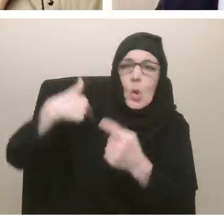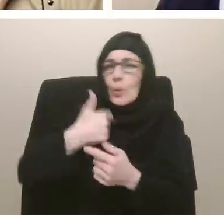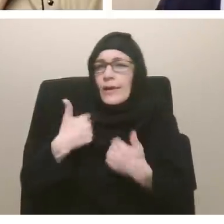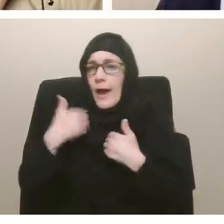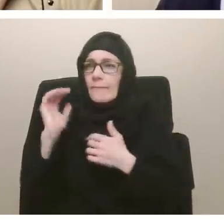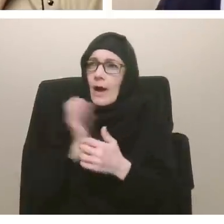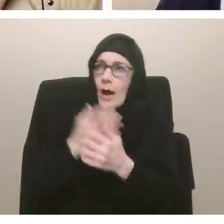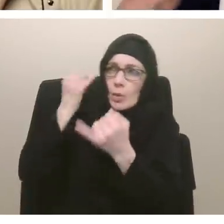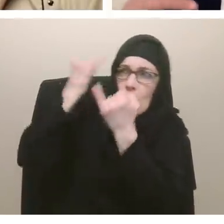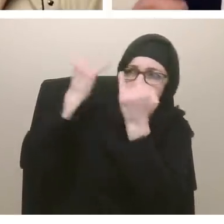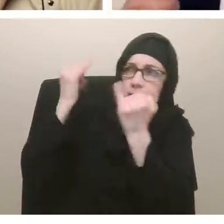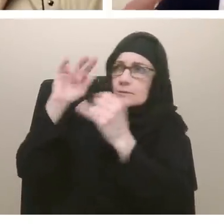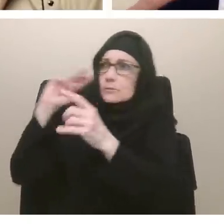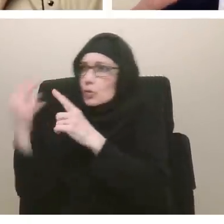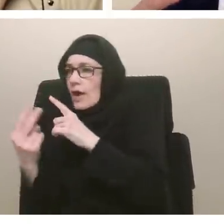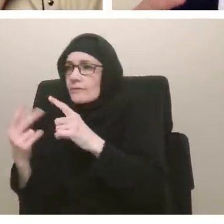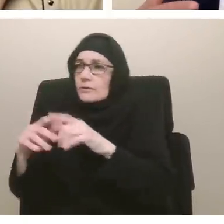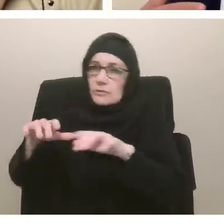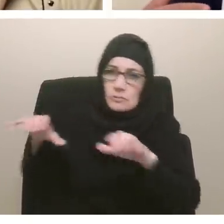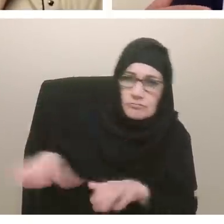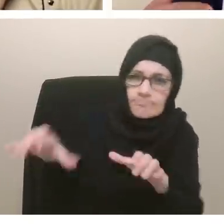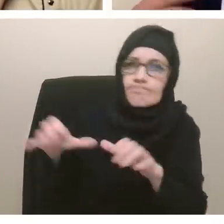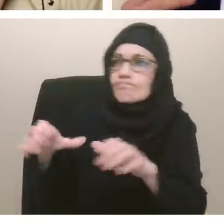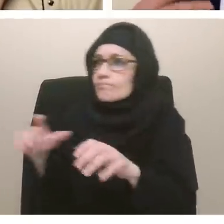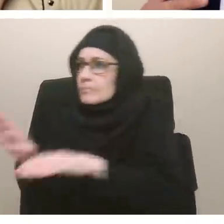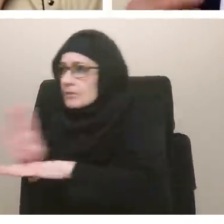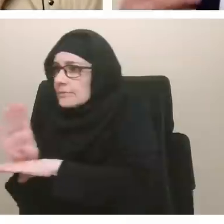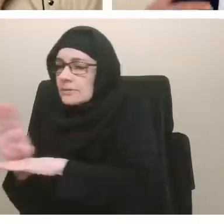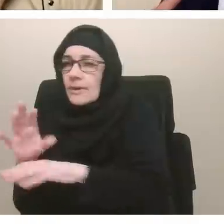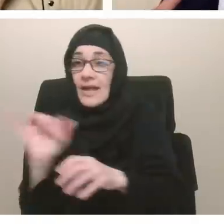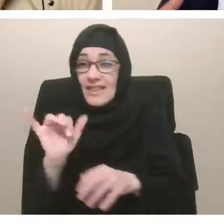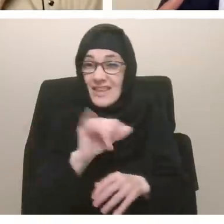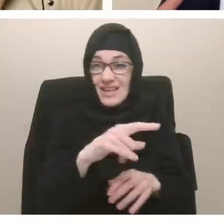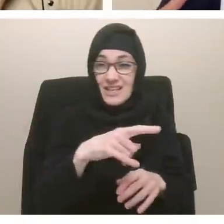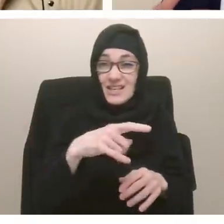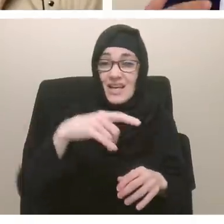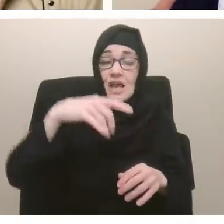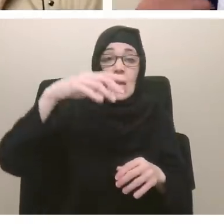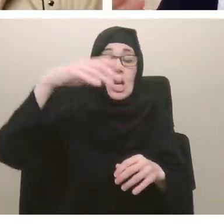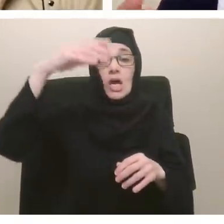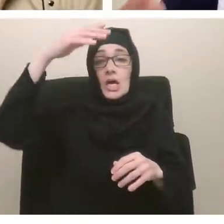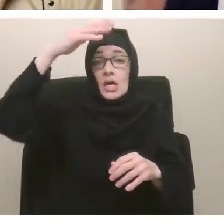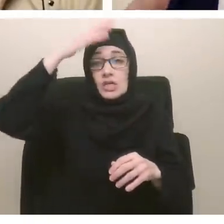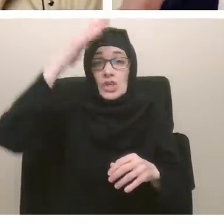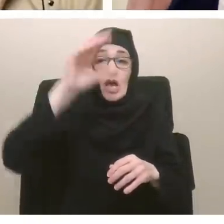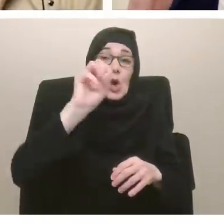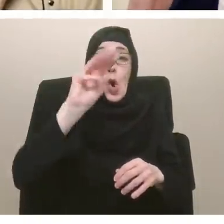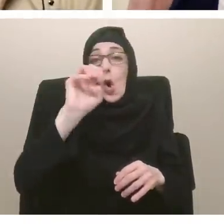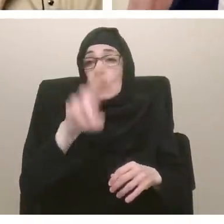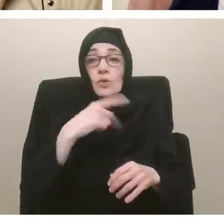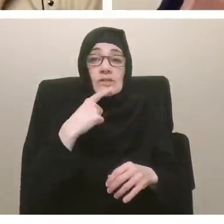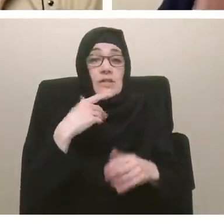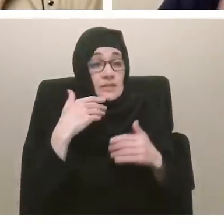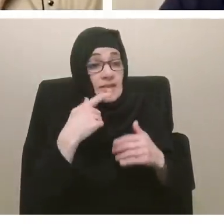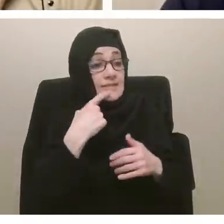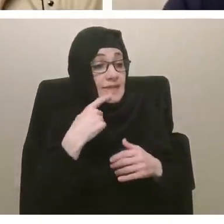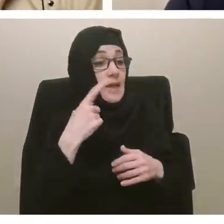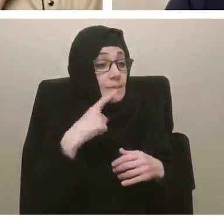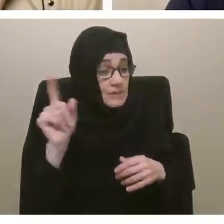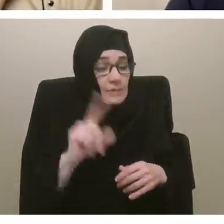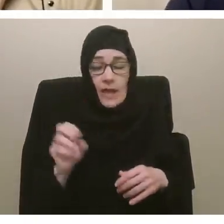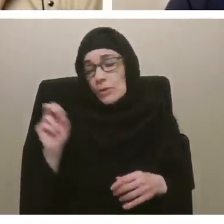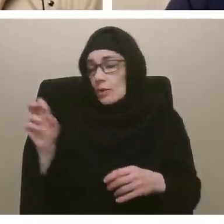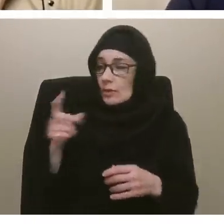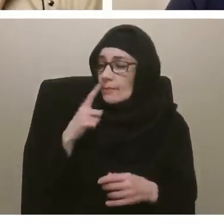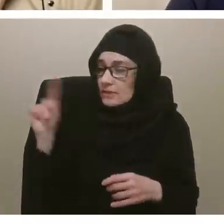we have our perspectives, we're moving at like 1,000 miles per hour. And then like Sheikh Omar says, say Bismillah. So, okay, Bismillah. And then, you know, you're still, you